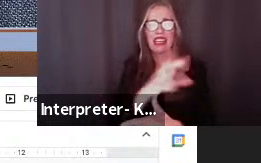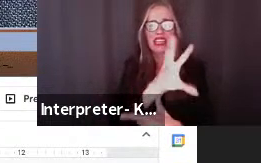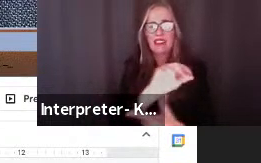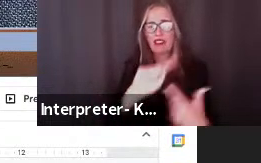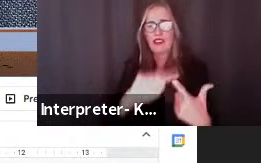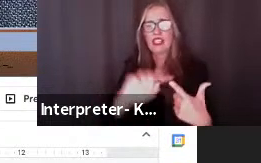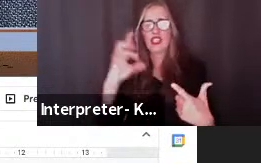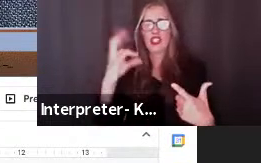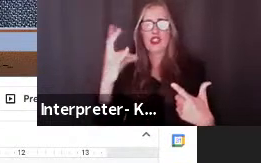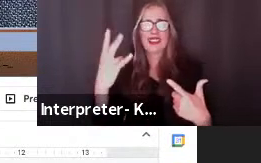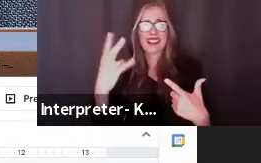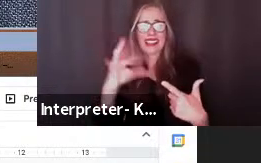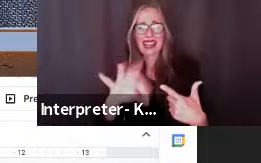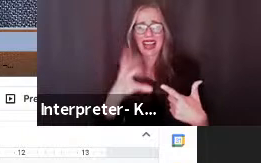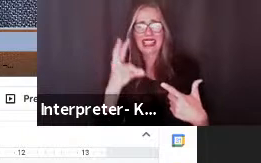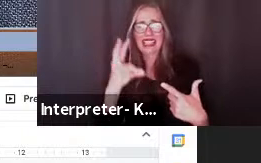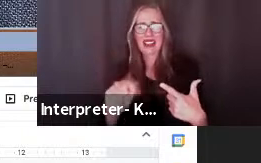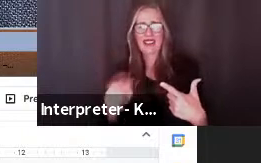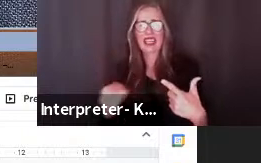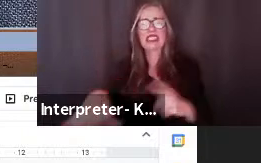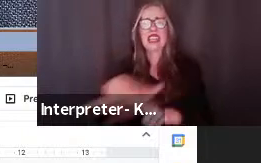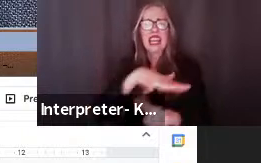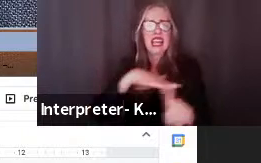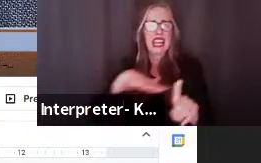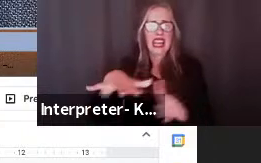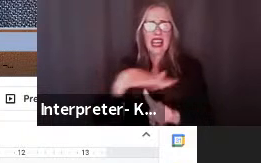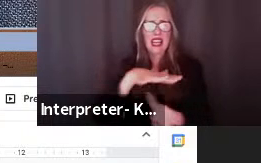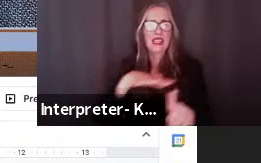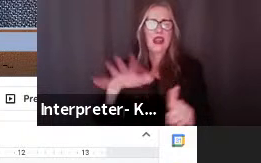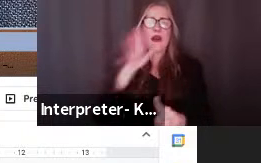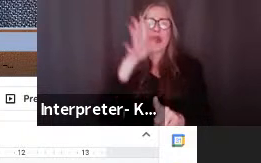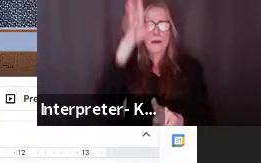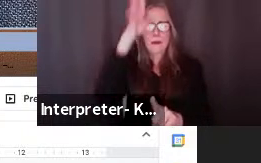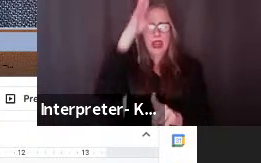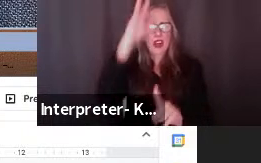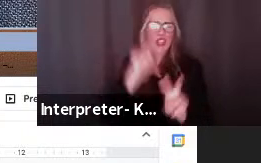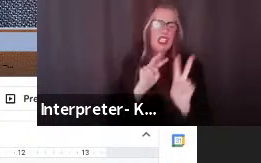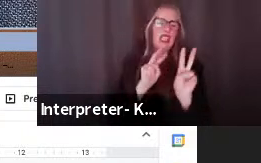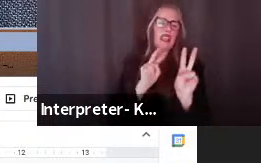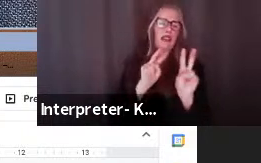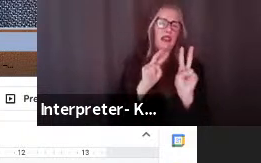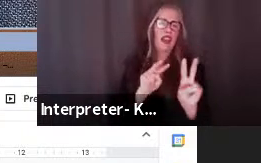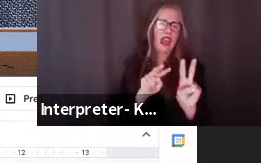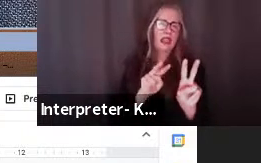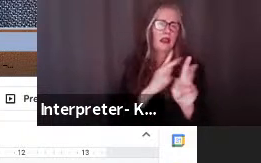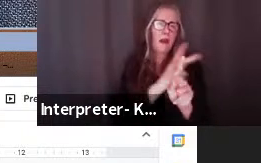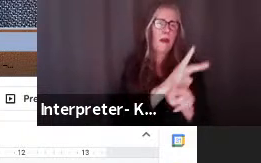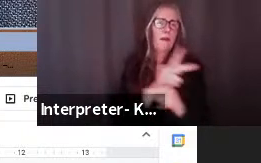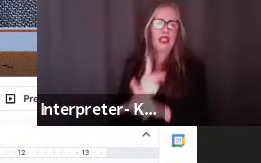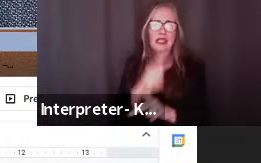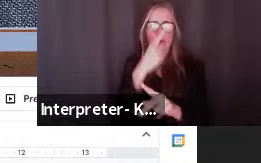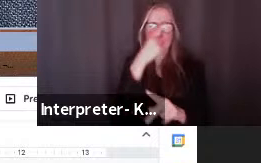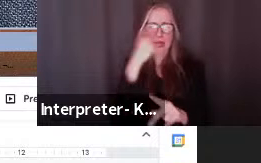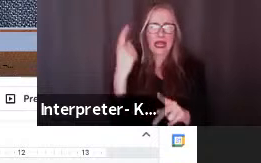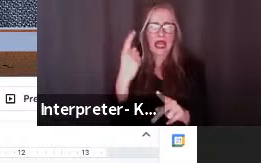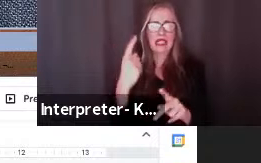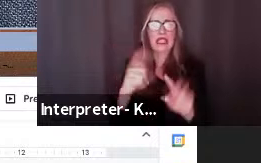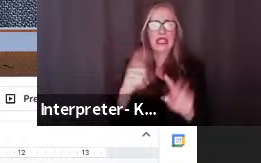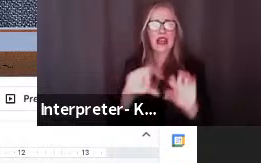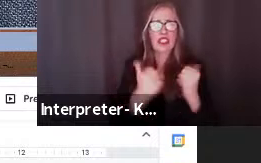milieu and at this point we're looking at policing parenting so because of the association of nazism with explicit